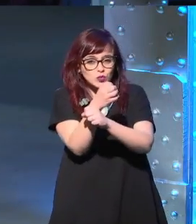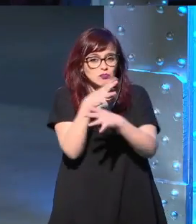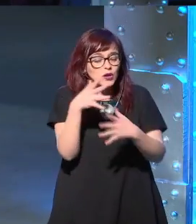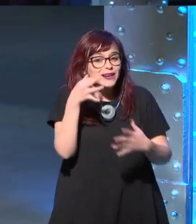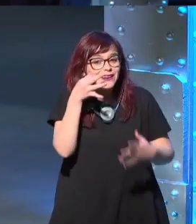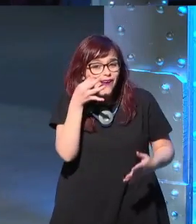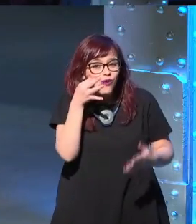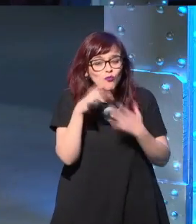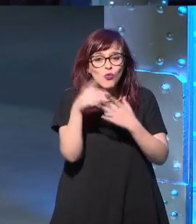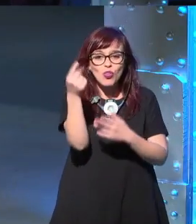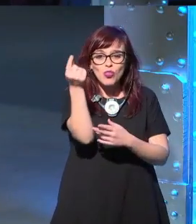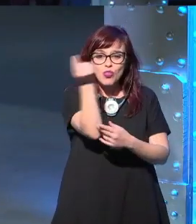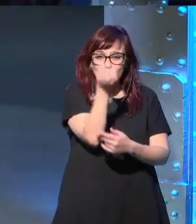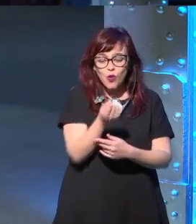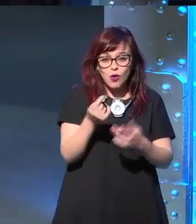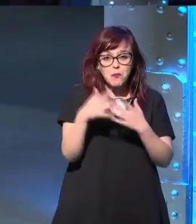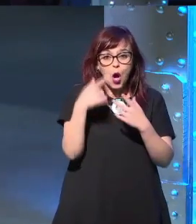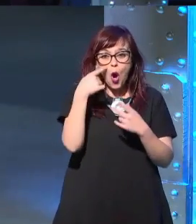The eyes aren't quite right.